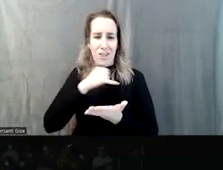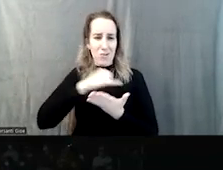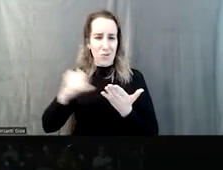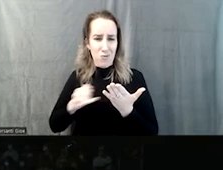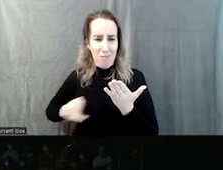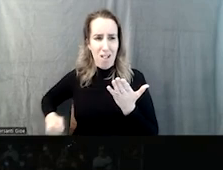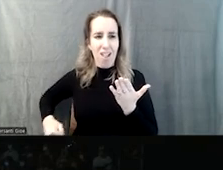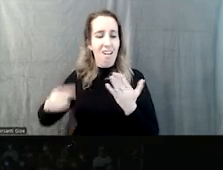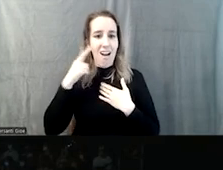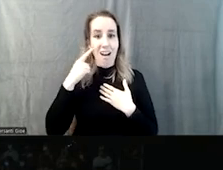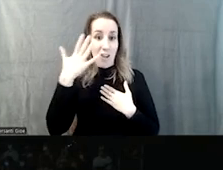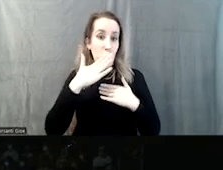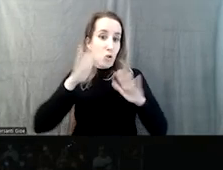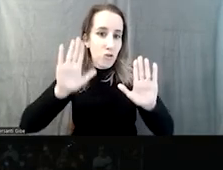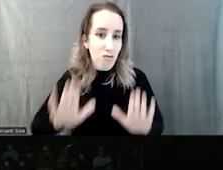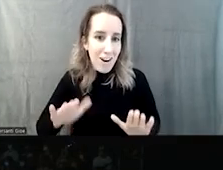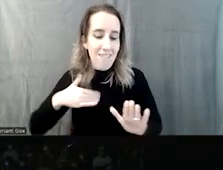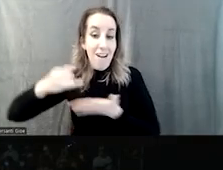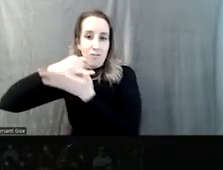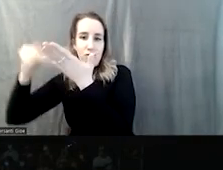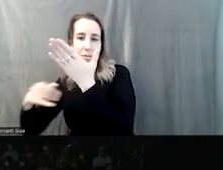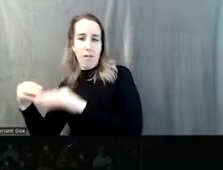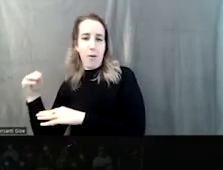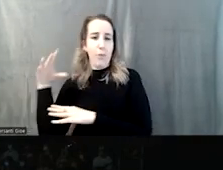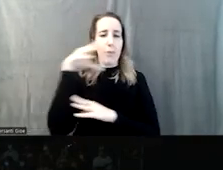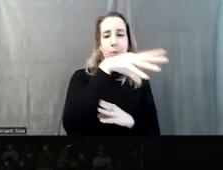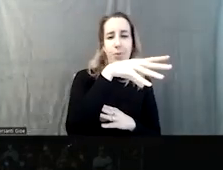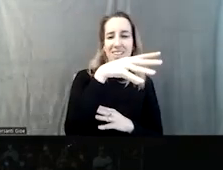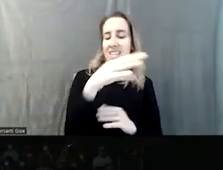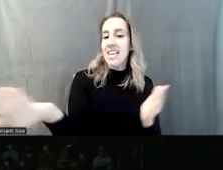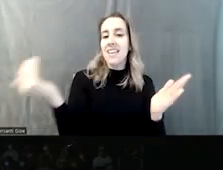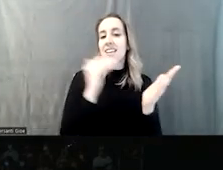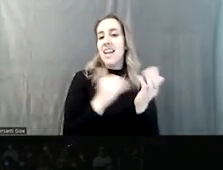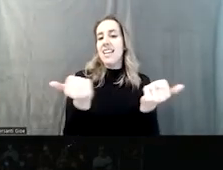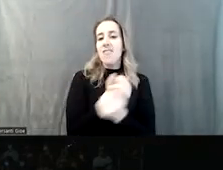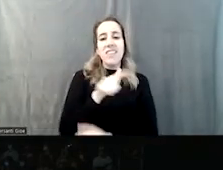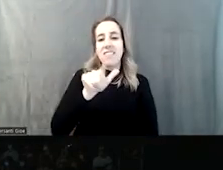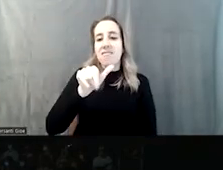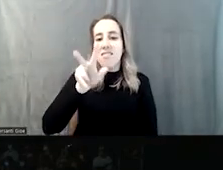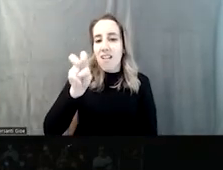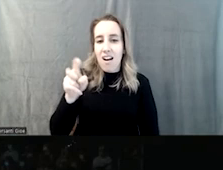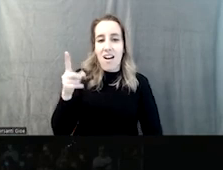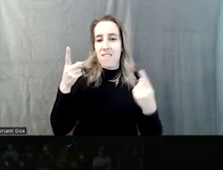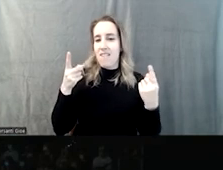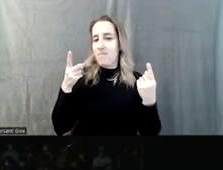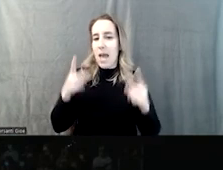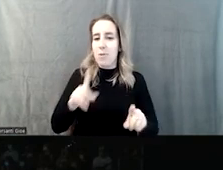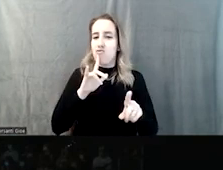I'd scribbled, and they'd projected that on. So everything was done live, like as I was drawing, that was projected on, and then it